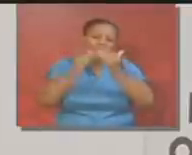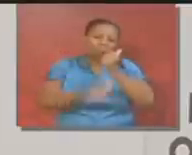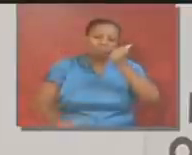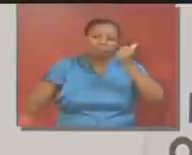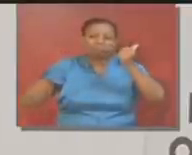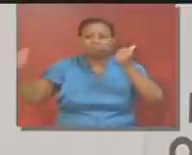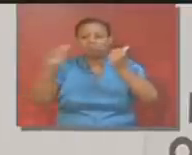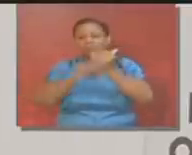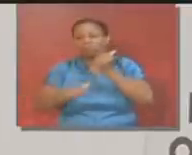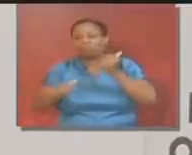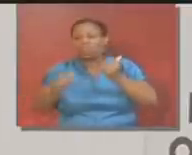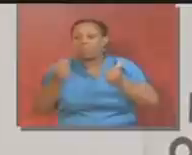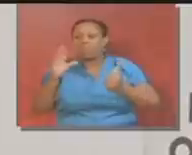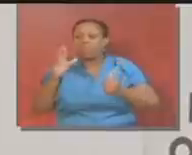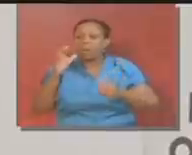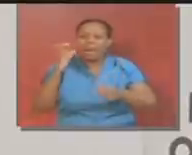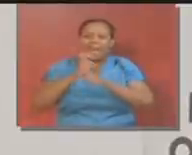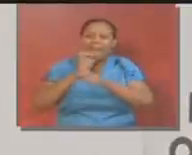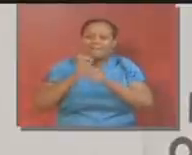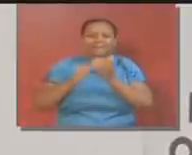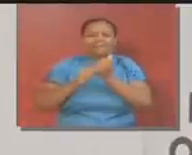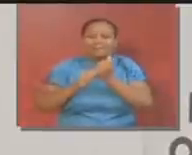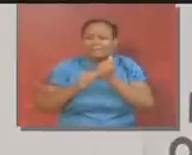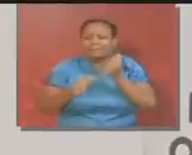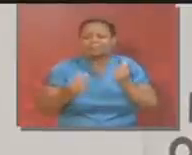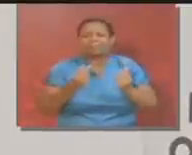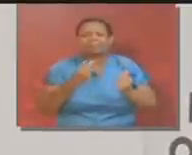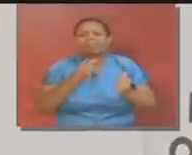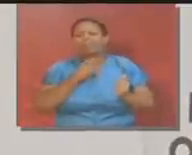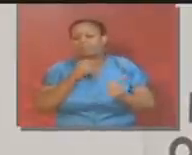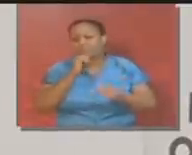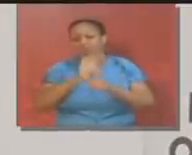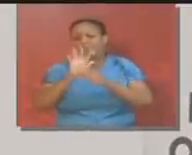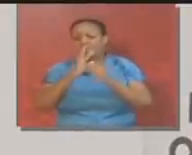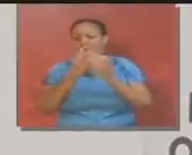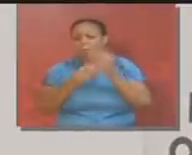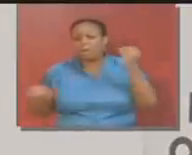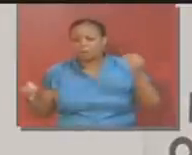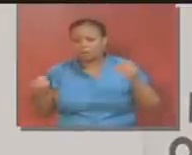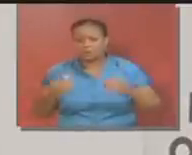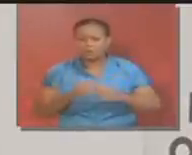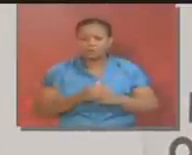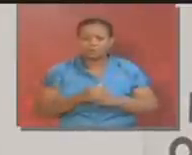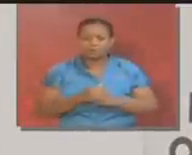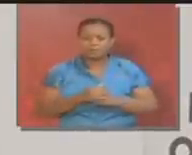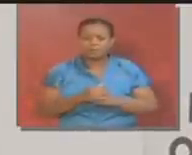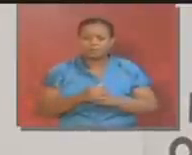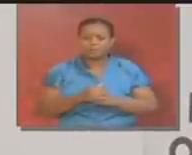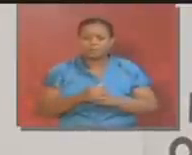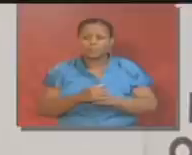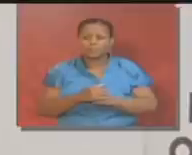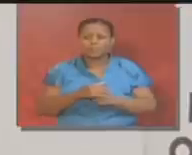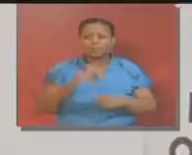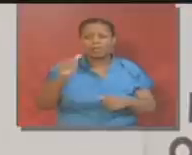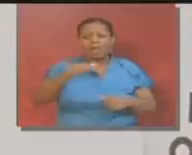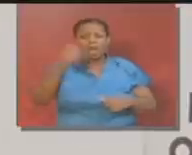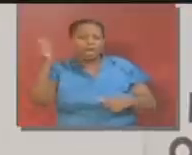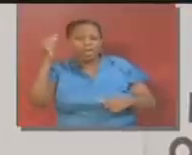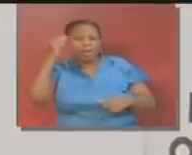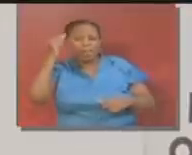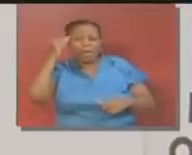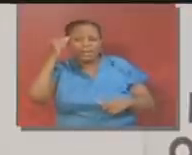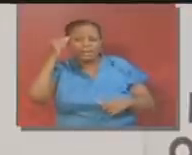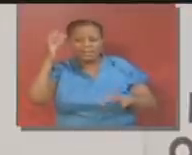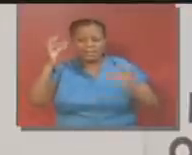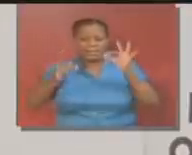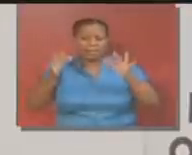fluid as it goes through, and therefore that's one symptomatology going through there. The other thing might be brain also. If my brain is inflamed, I might